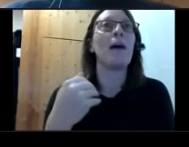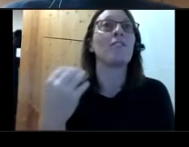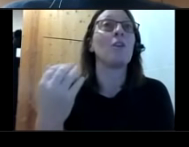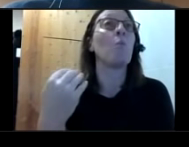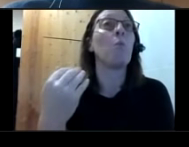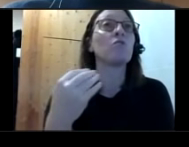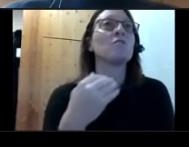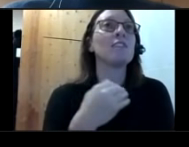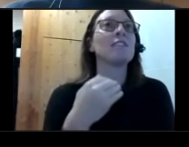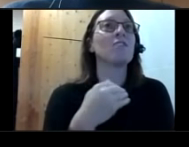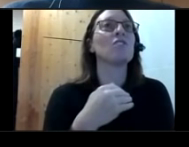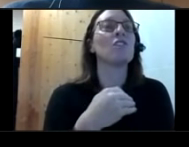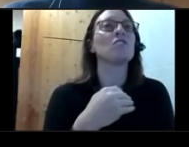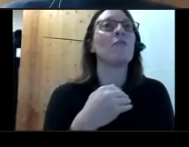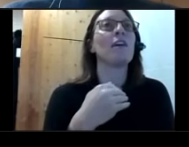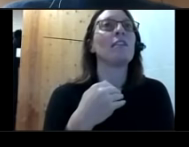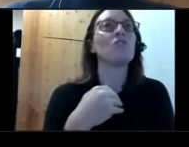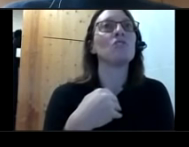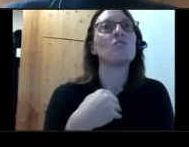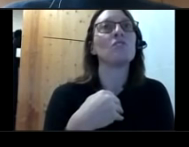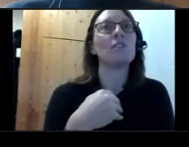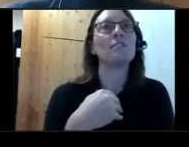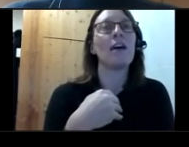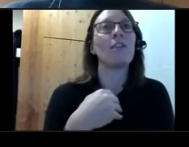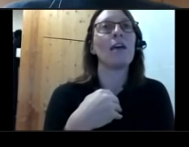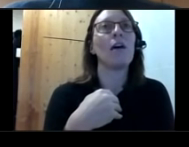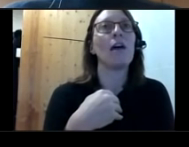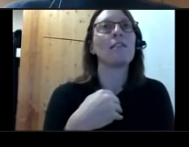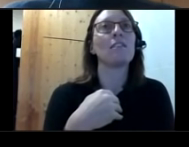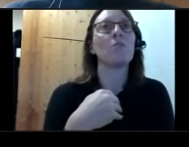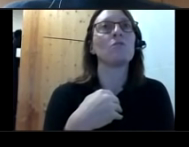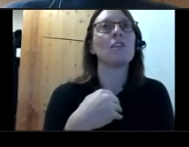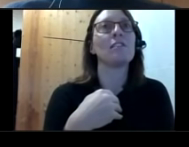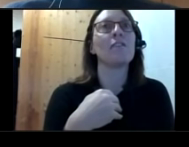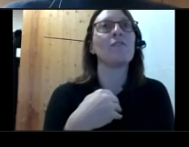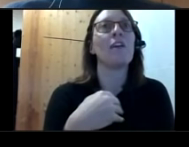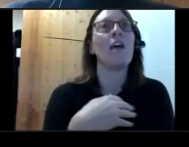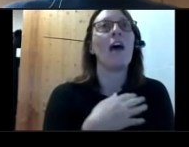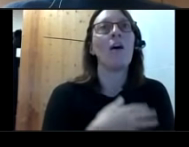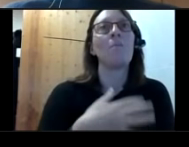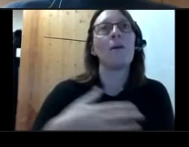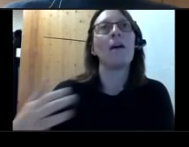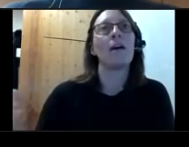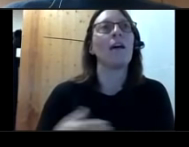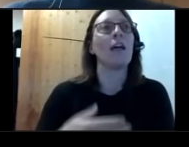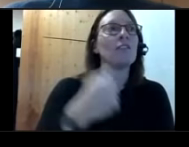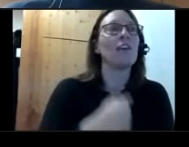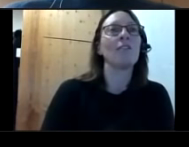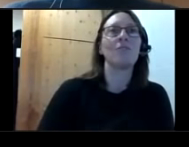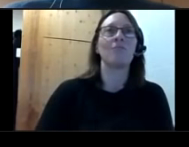to go back, then what alternatives are you going to provide if students do need to have an accessible alternative?